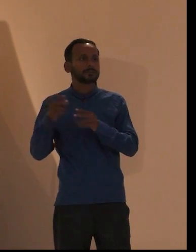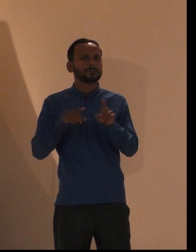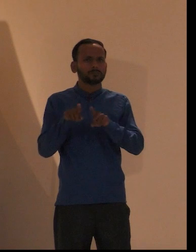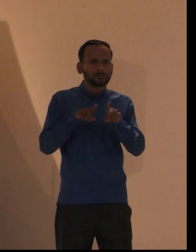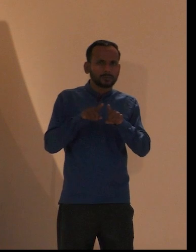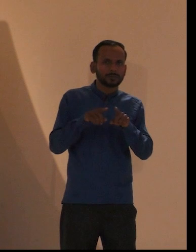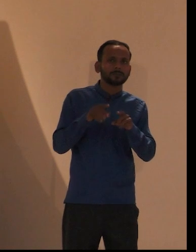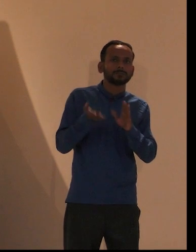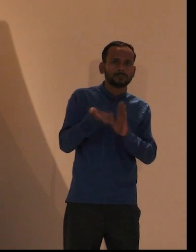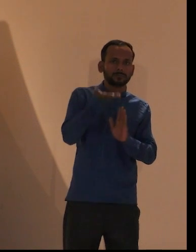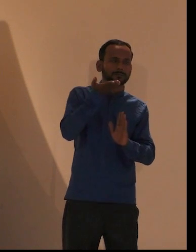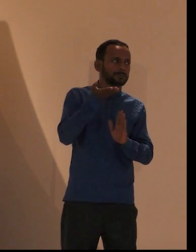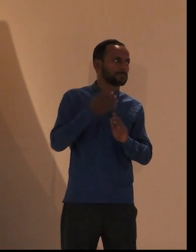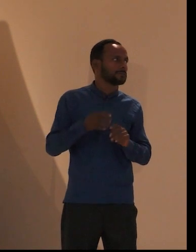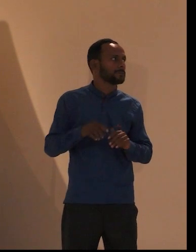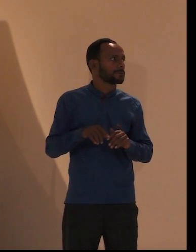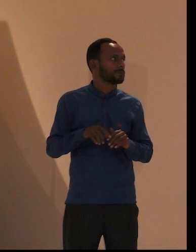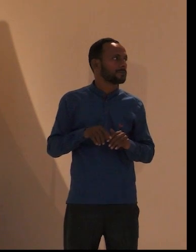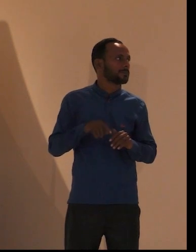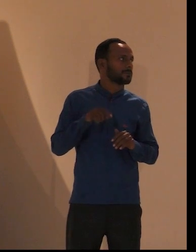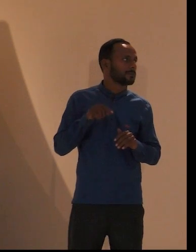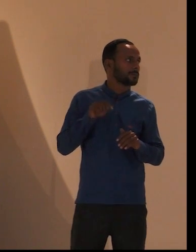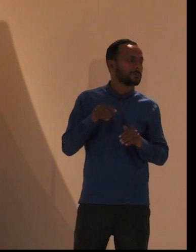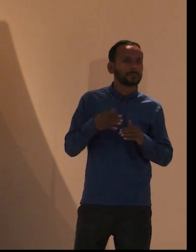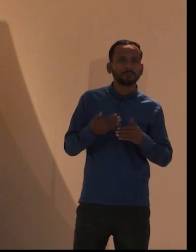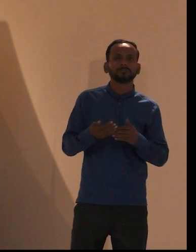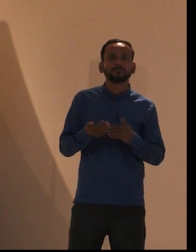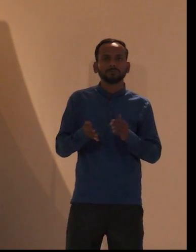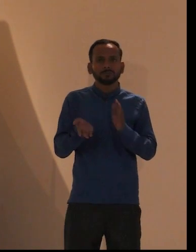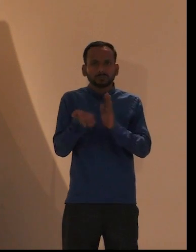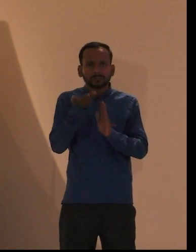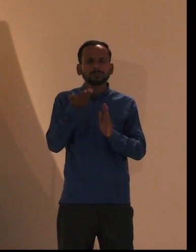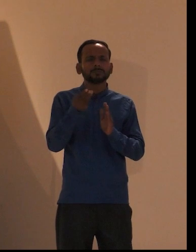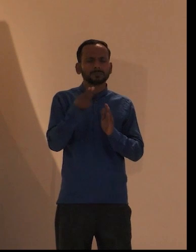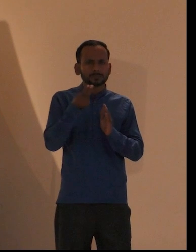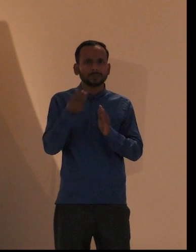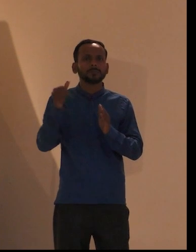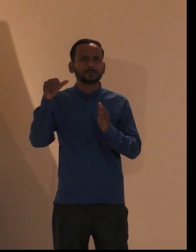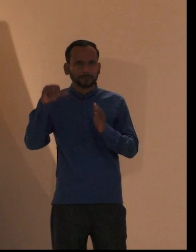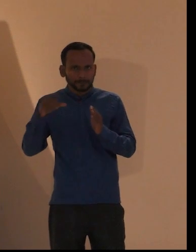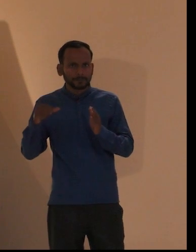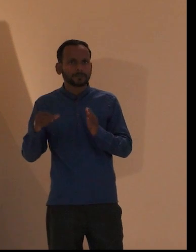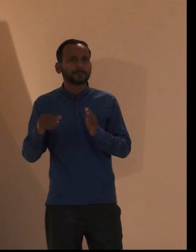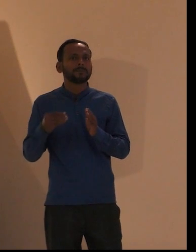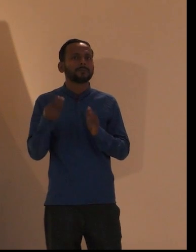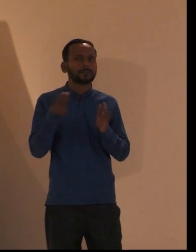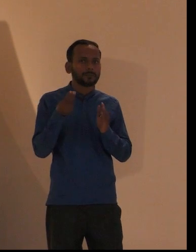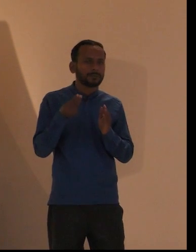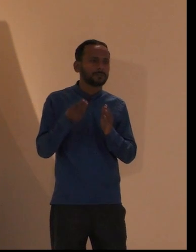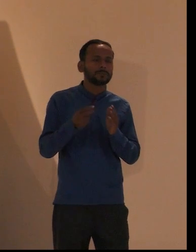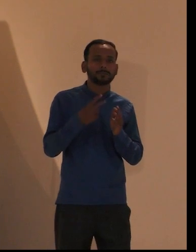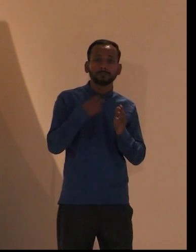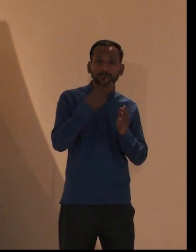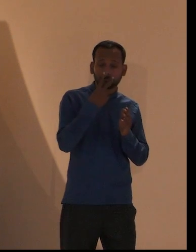peers. But one disadvantage of this is the kind of, and Victoria Memorial, because it's the city's visual